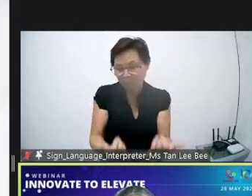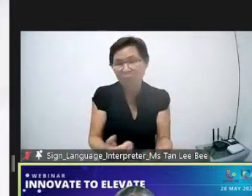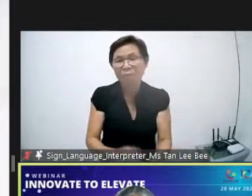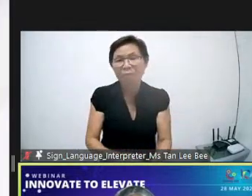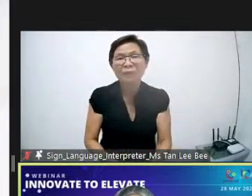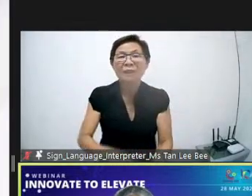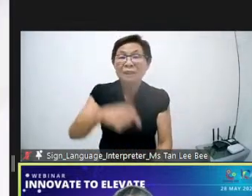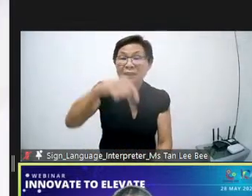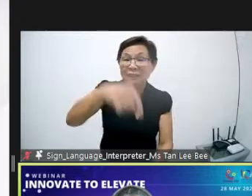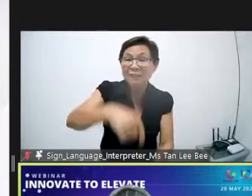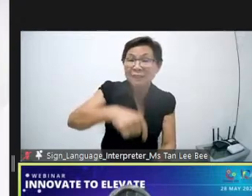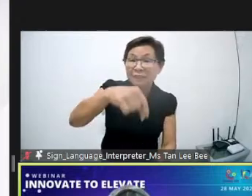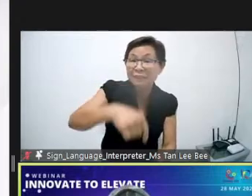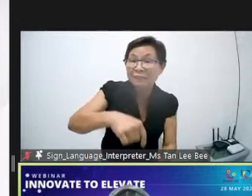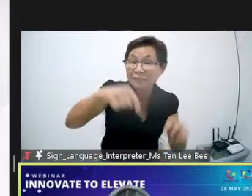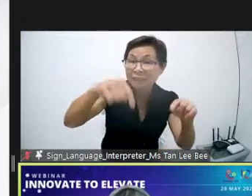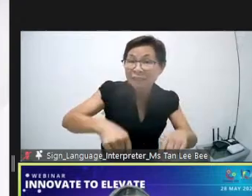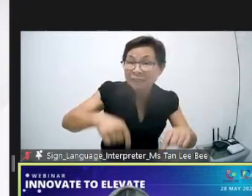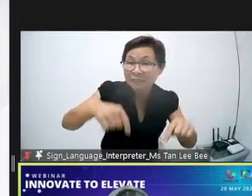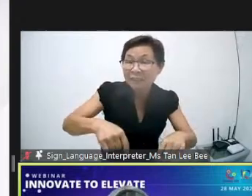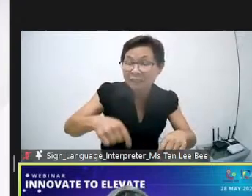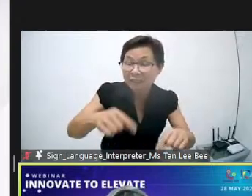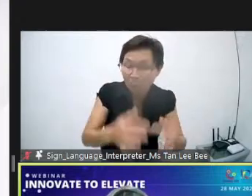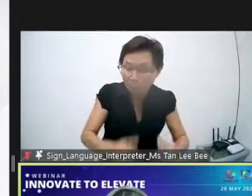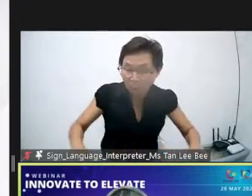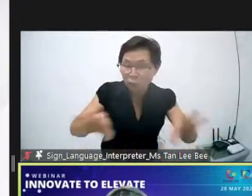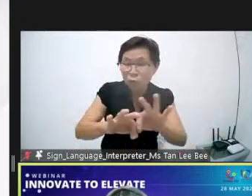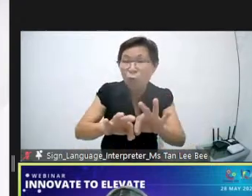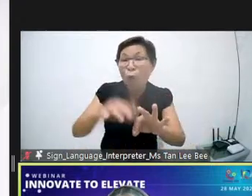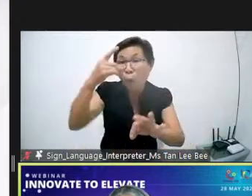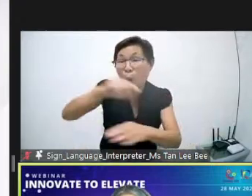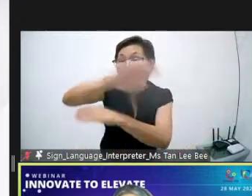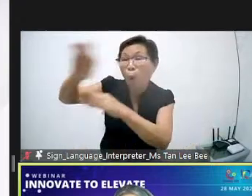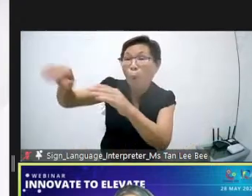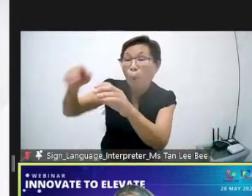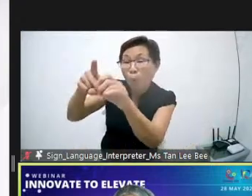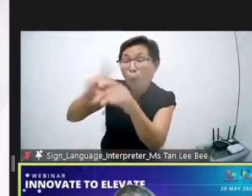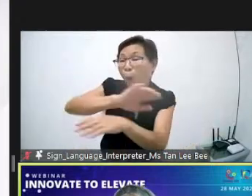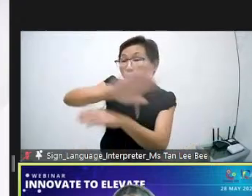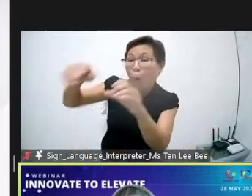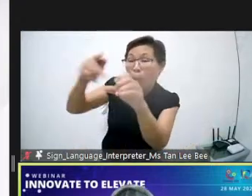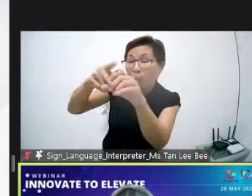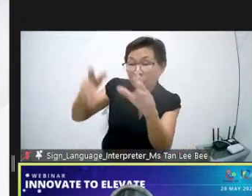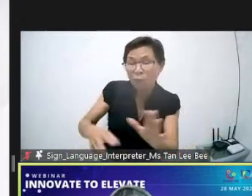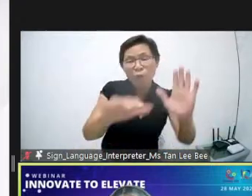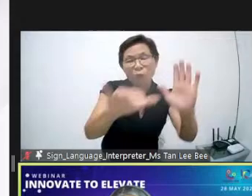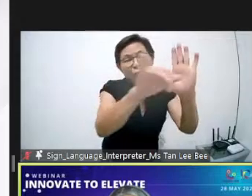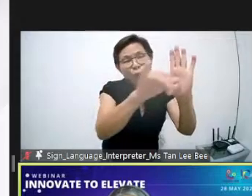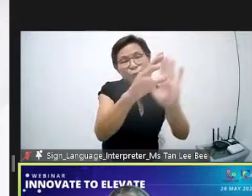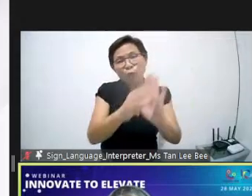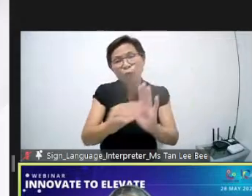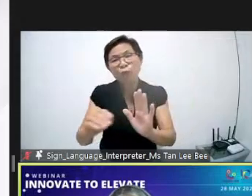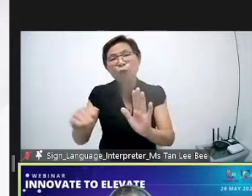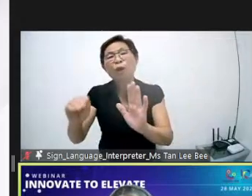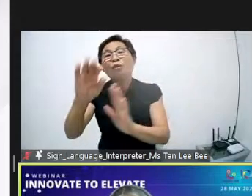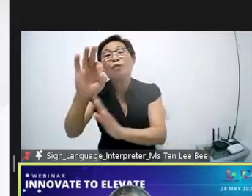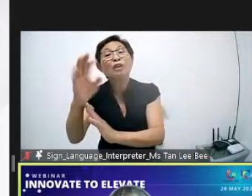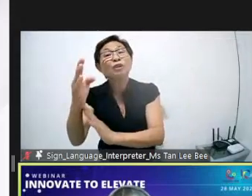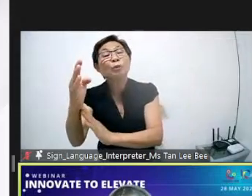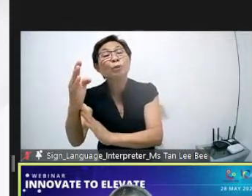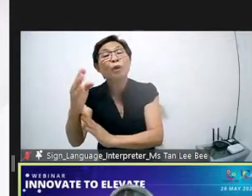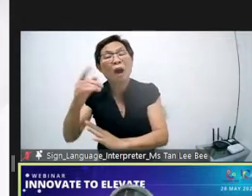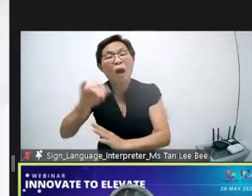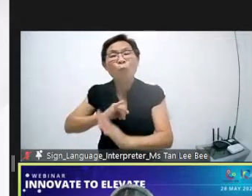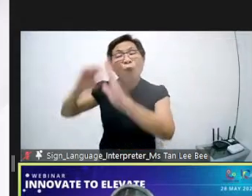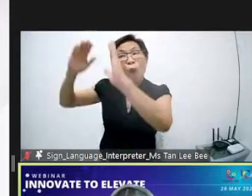this briefing is highly significant for all participants here in our YouTube and Facebook channel, we hope you pay